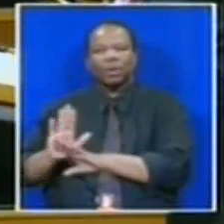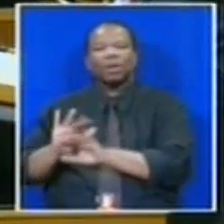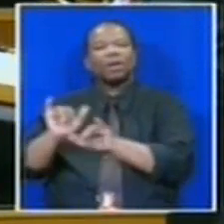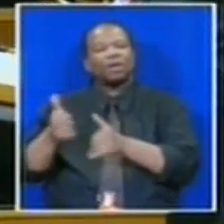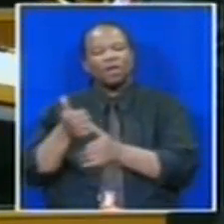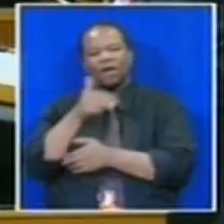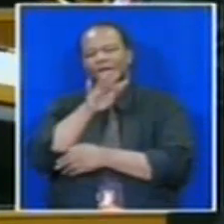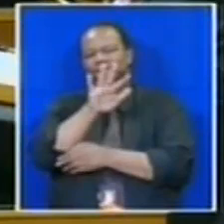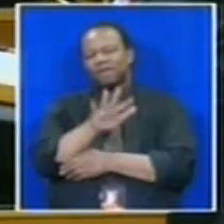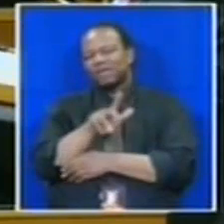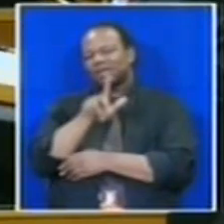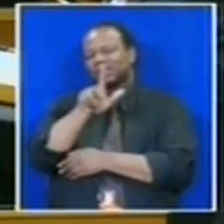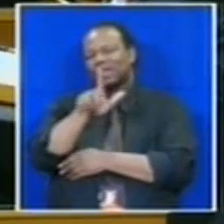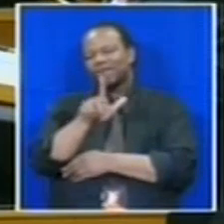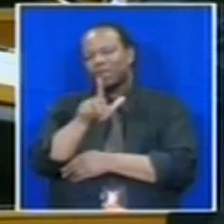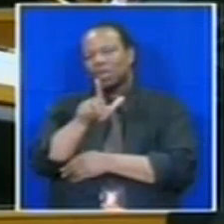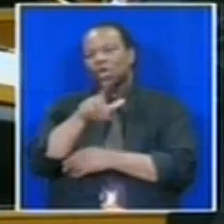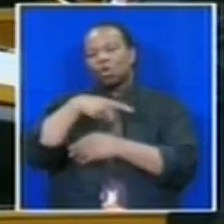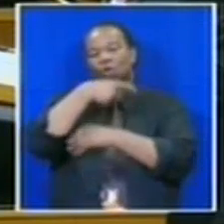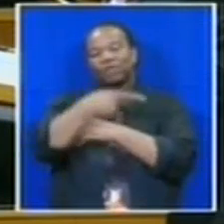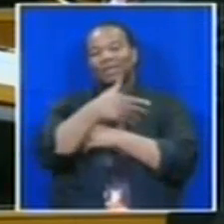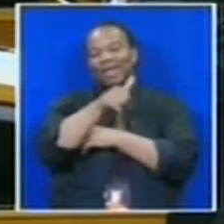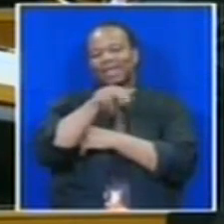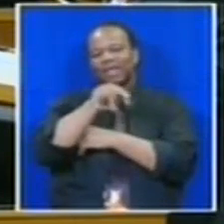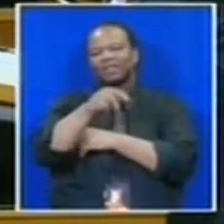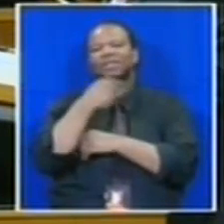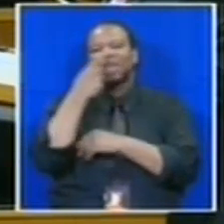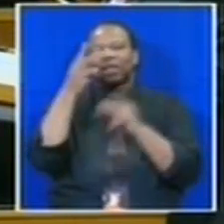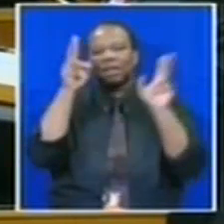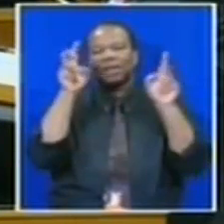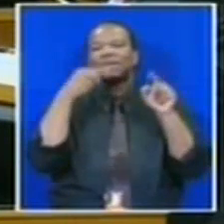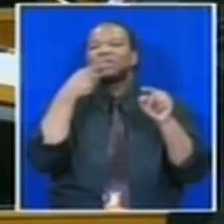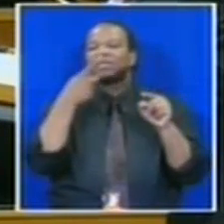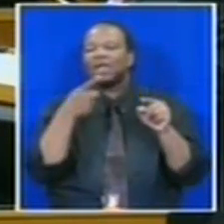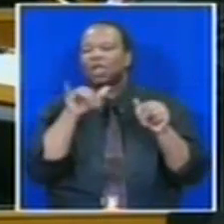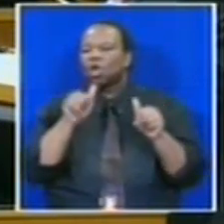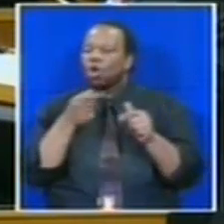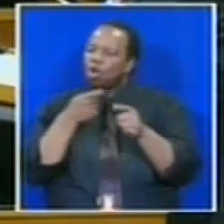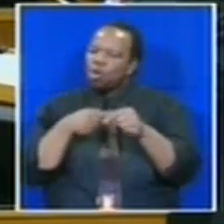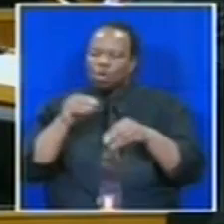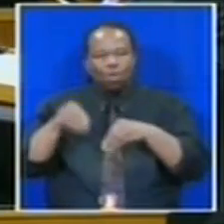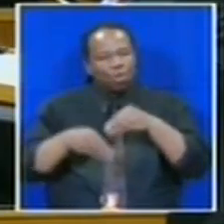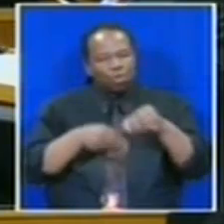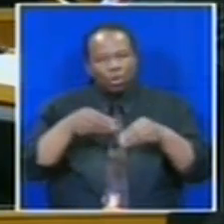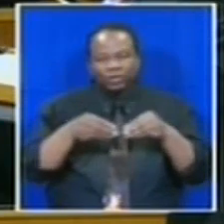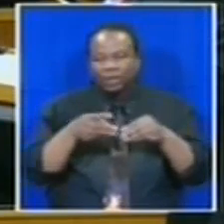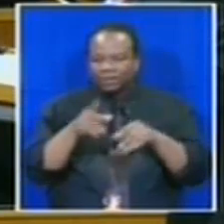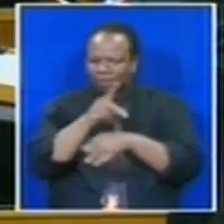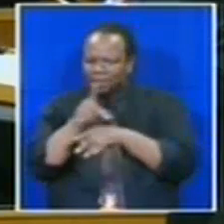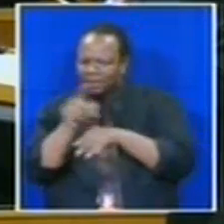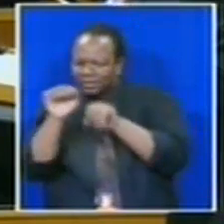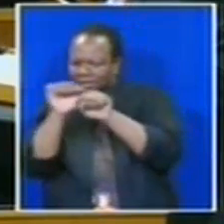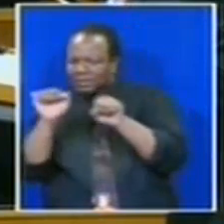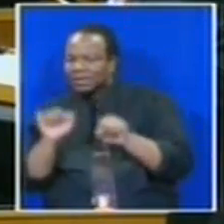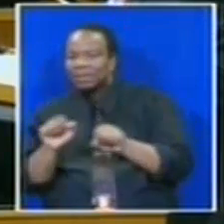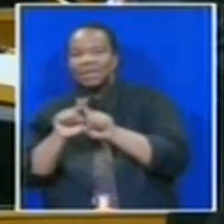National Conference, resolved the following, and I quote, "Corruption is a systemic and institutional phenomenon involving all sectors